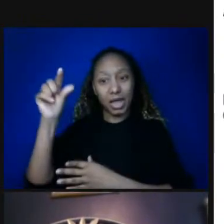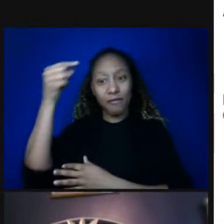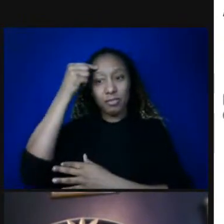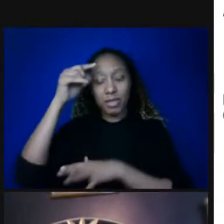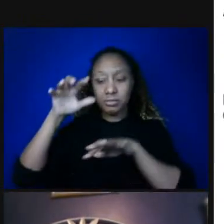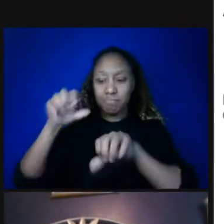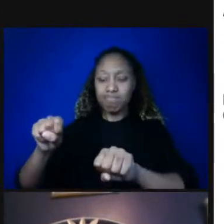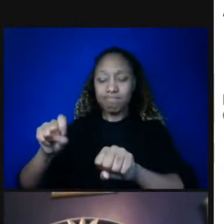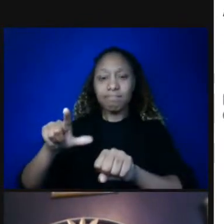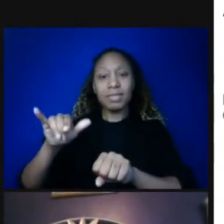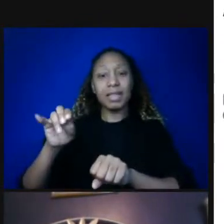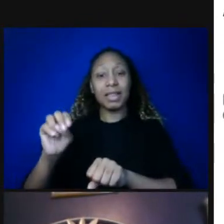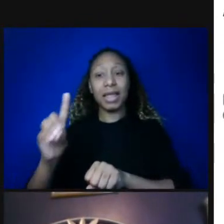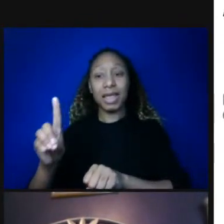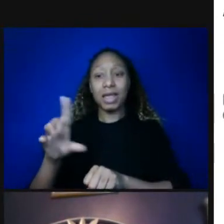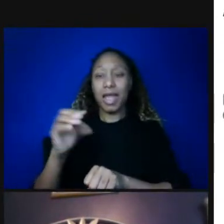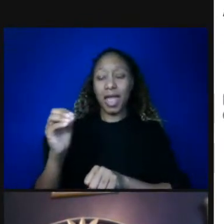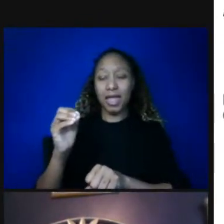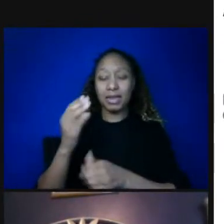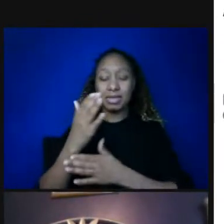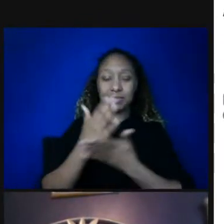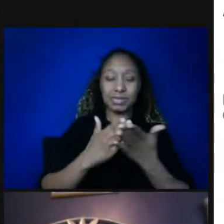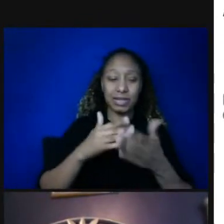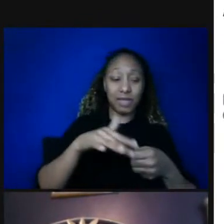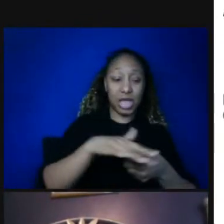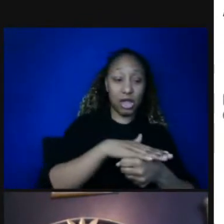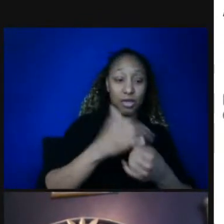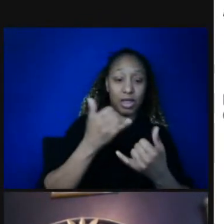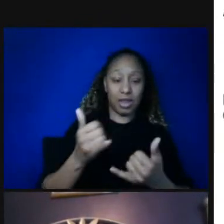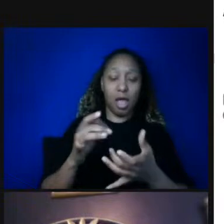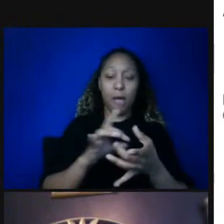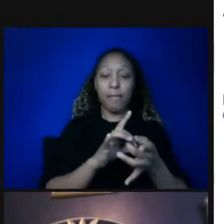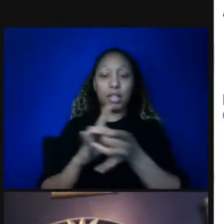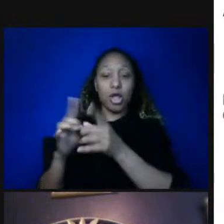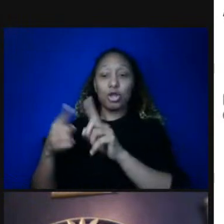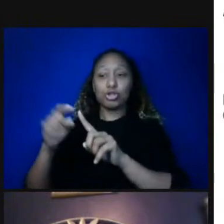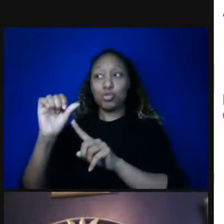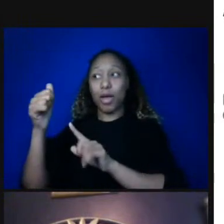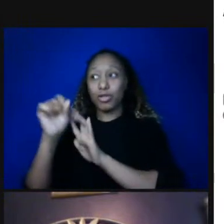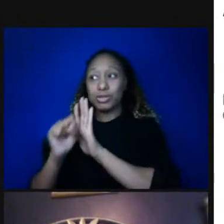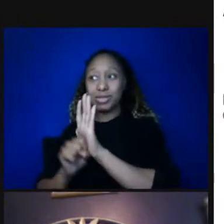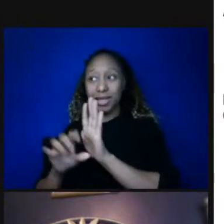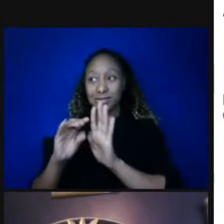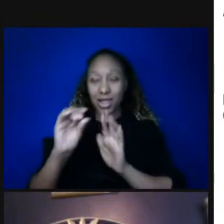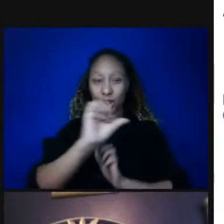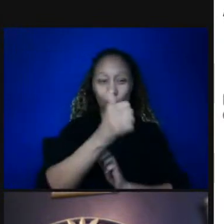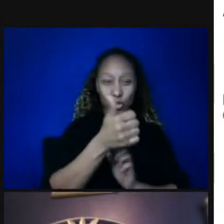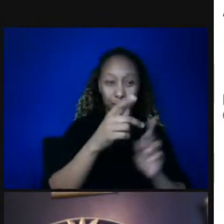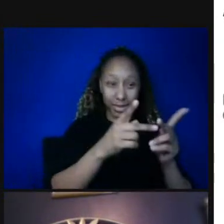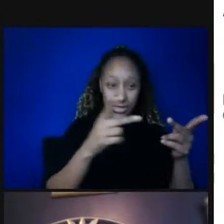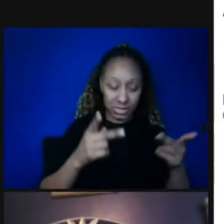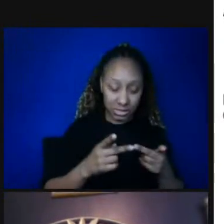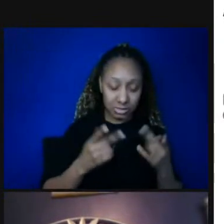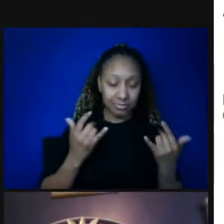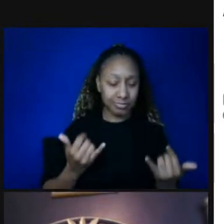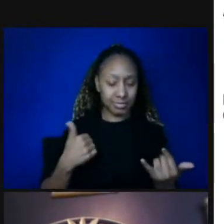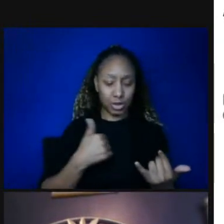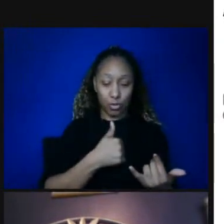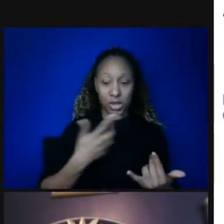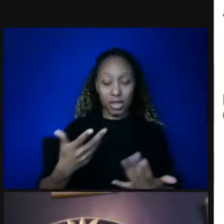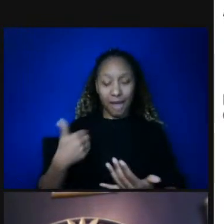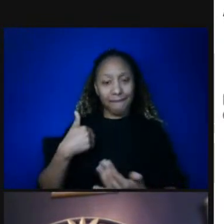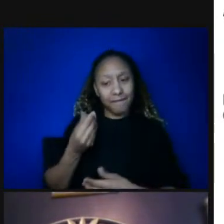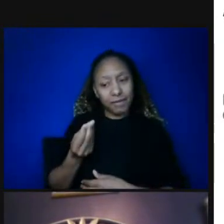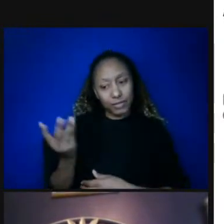land and territories that now belong to other states and other places. And so we have some records in Mayis